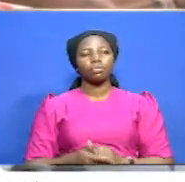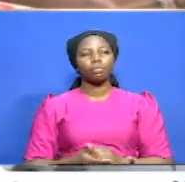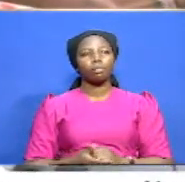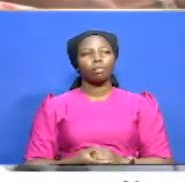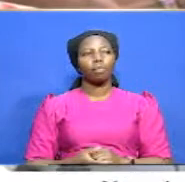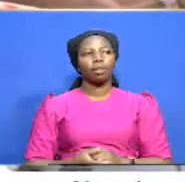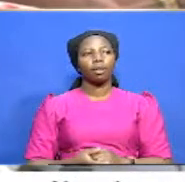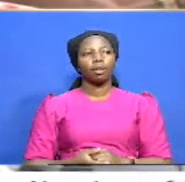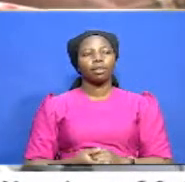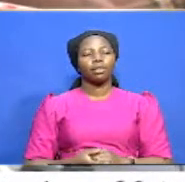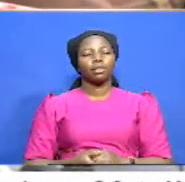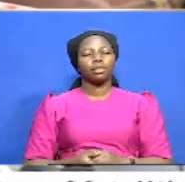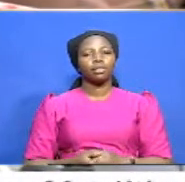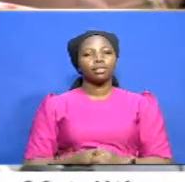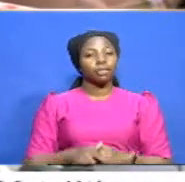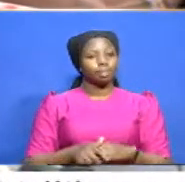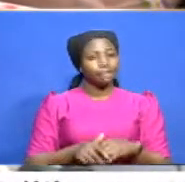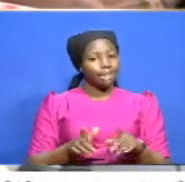As a union